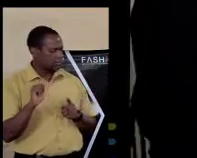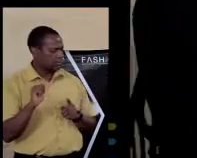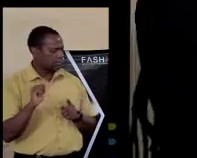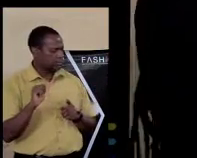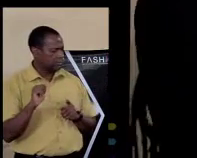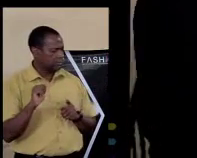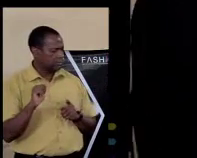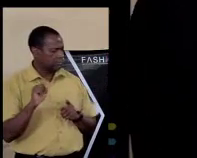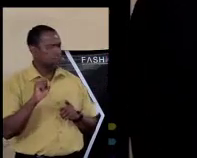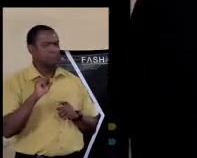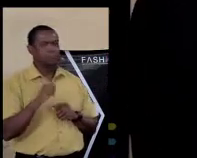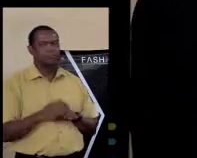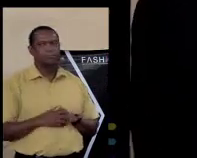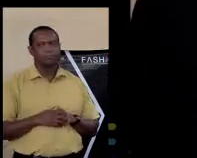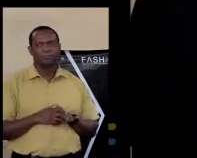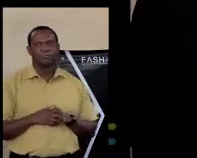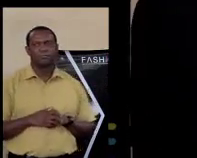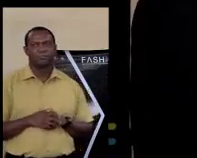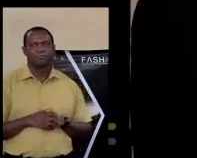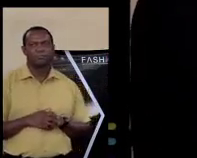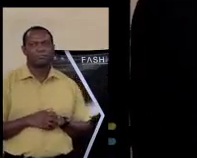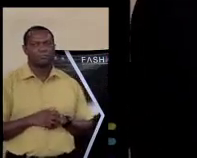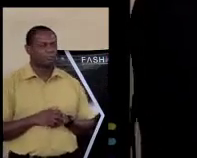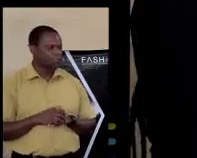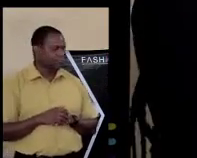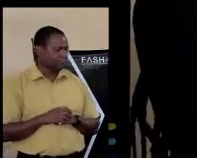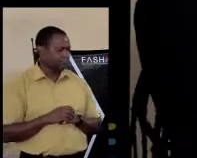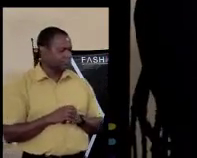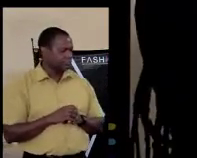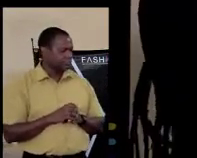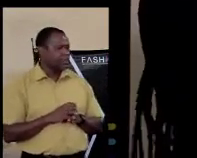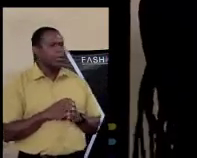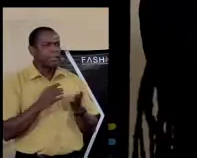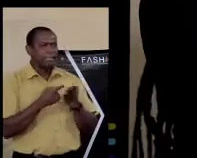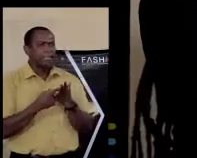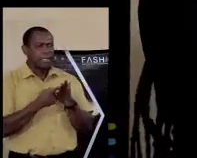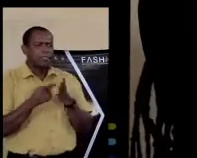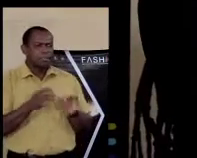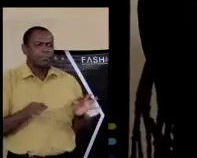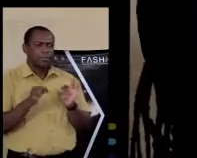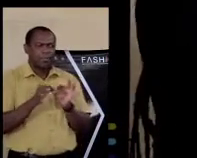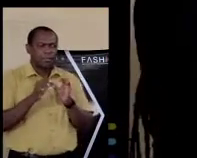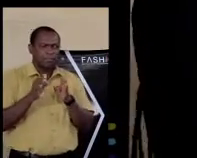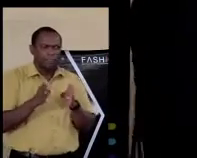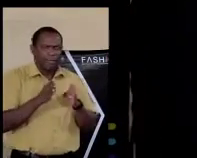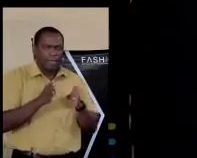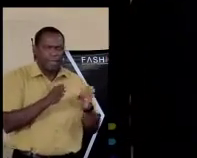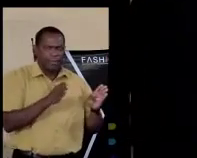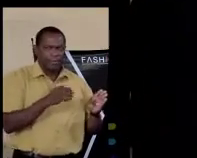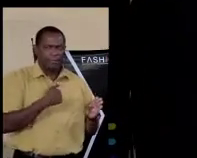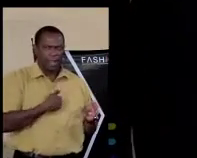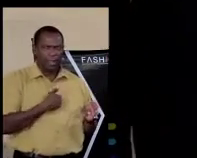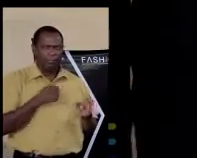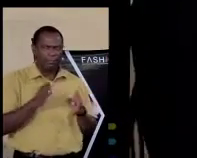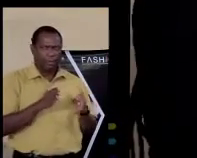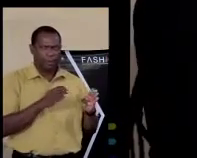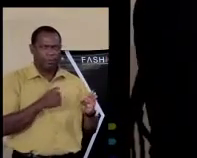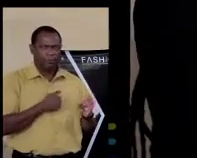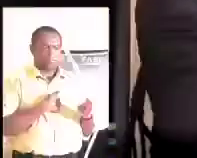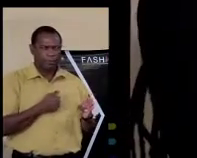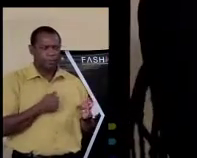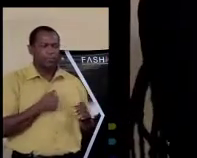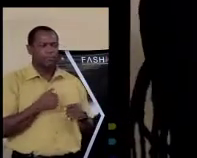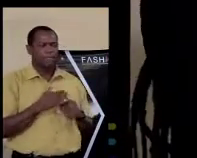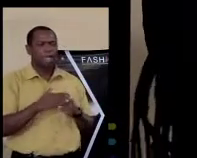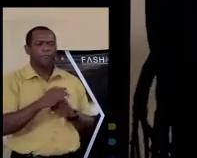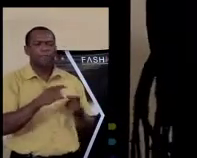you prepare yourself and a lot of it is end result. We are talking about what to